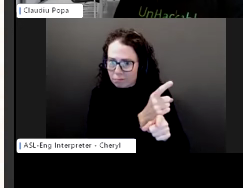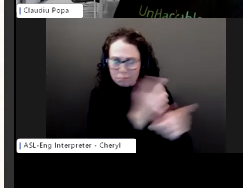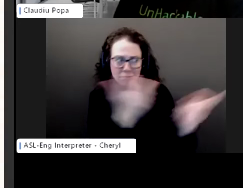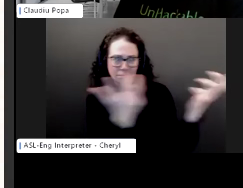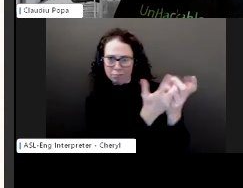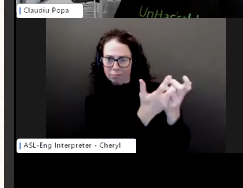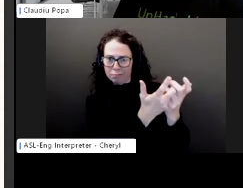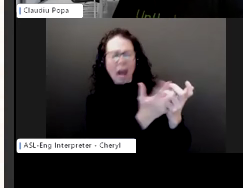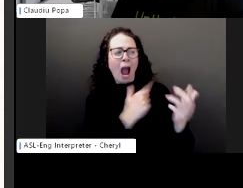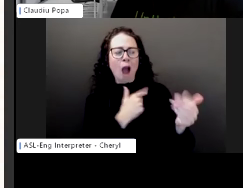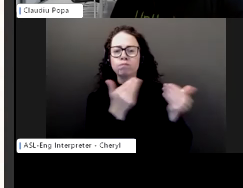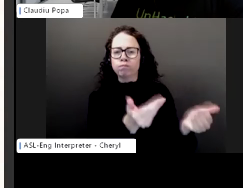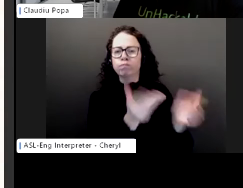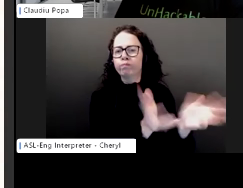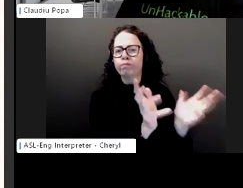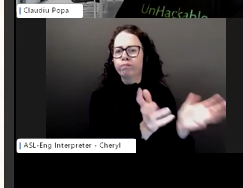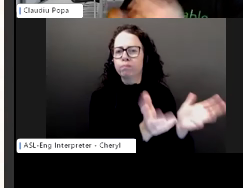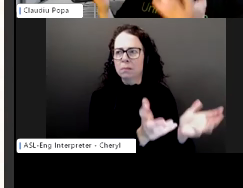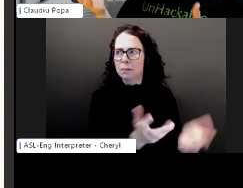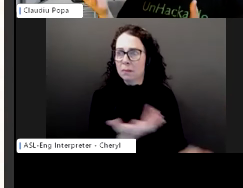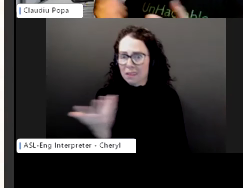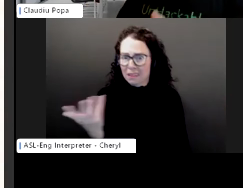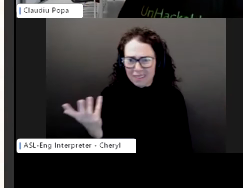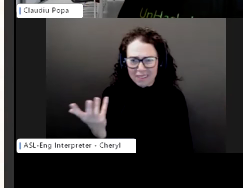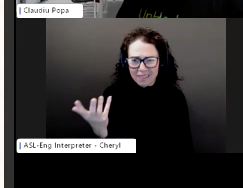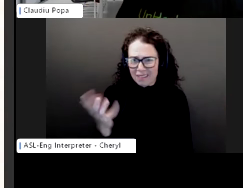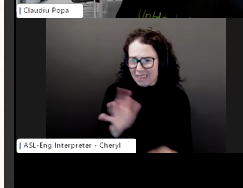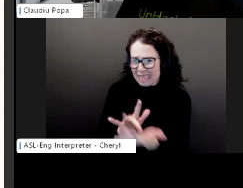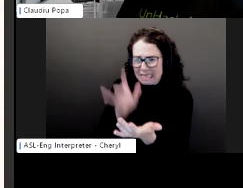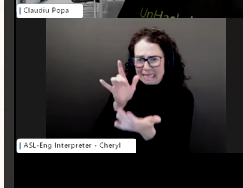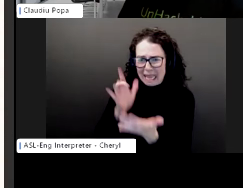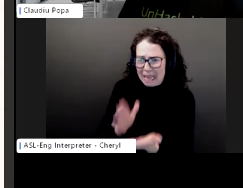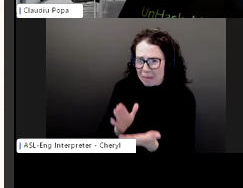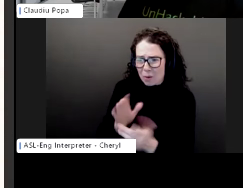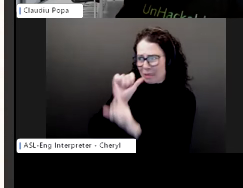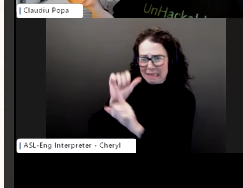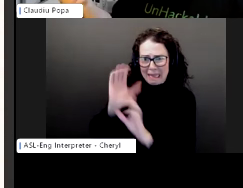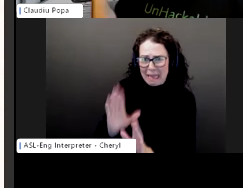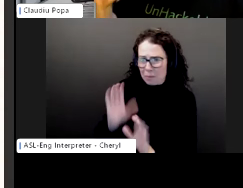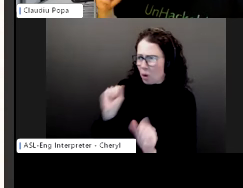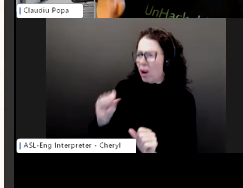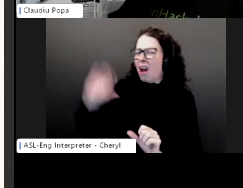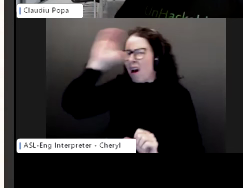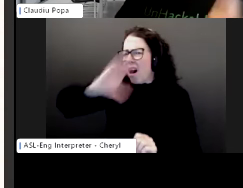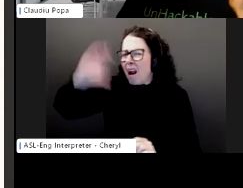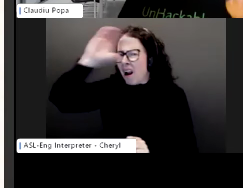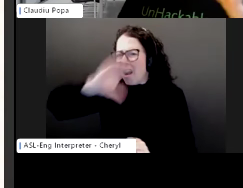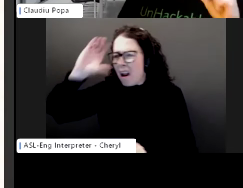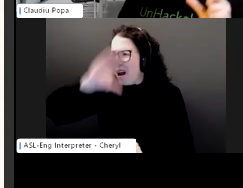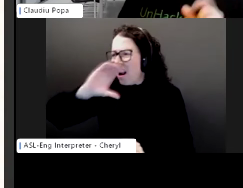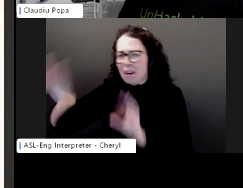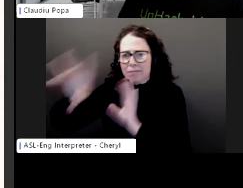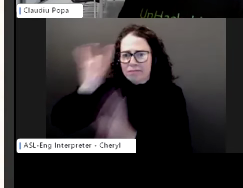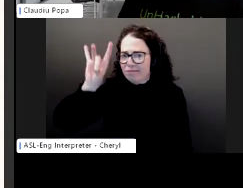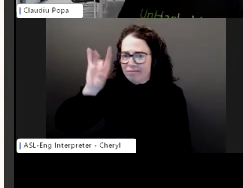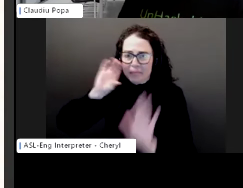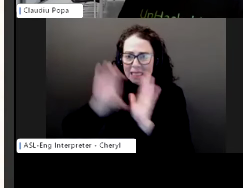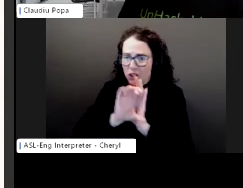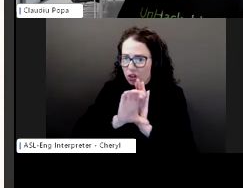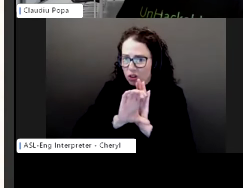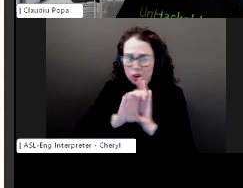that those pictures are free online and they're visible by everybody. So it's very easy for someone to steal the image, create an account with the exact